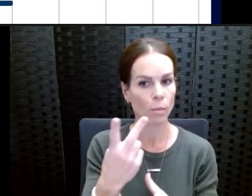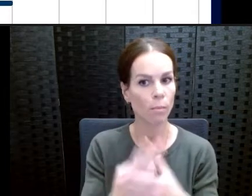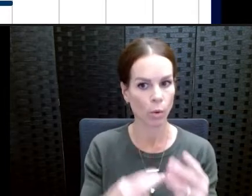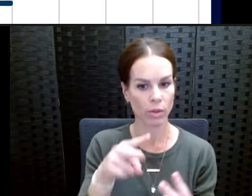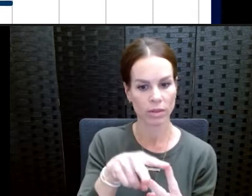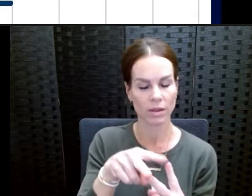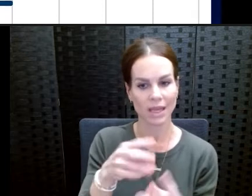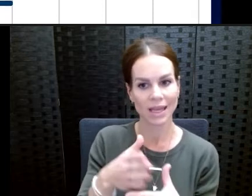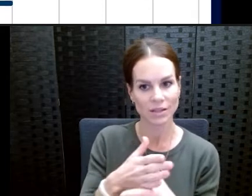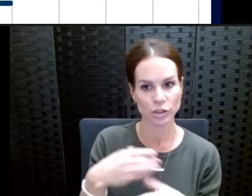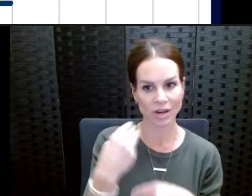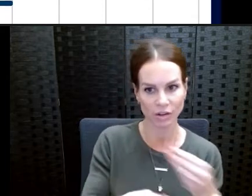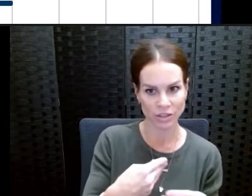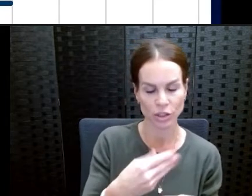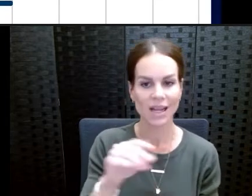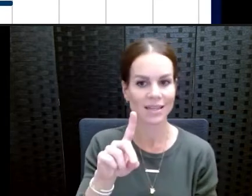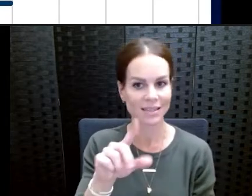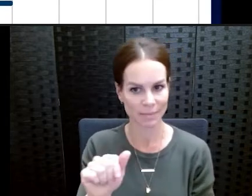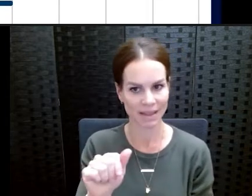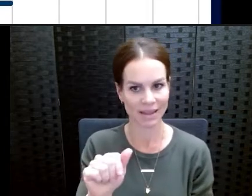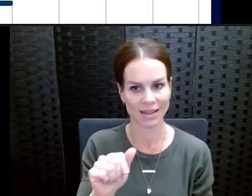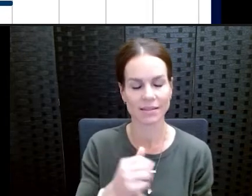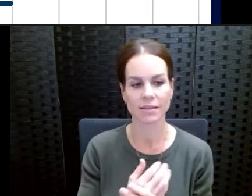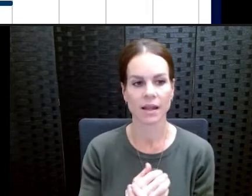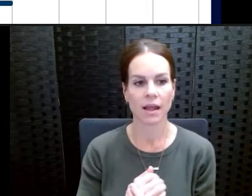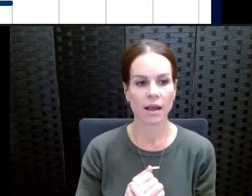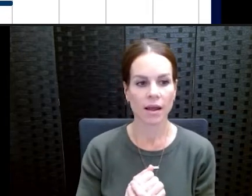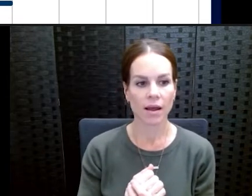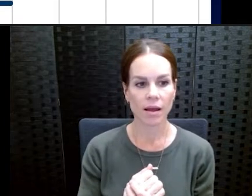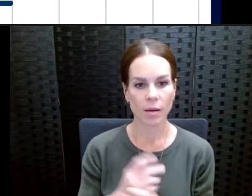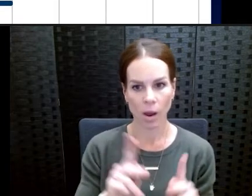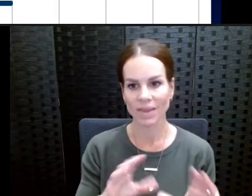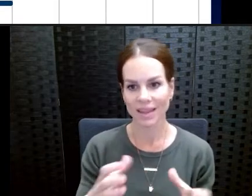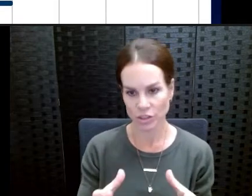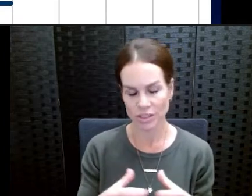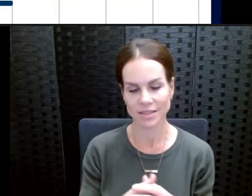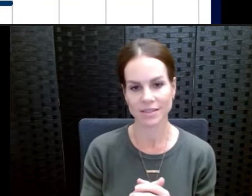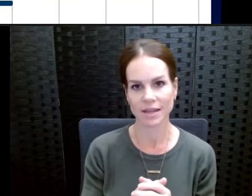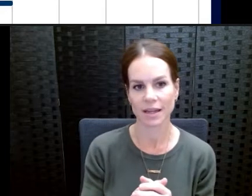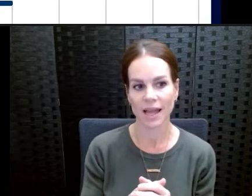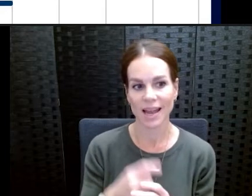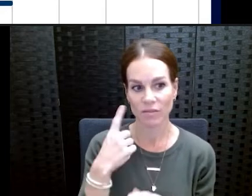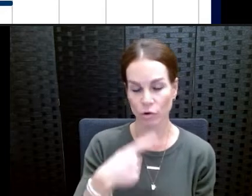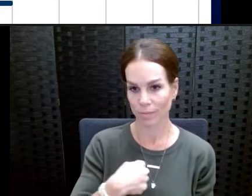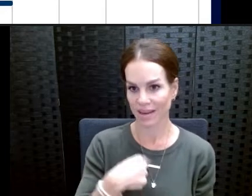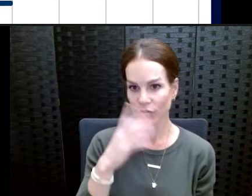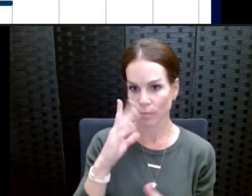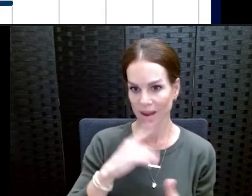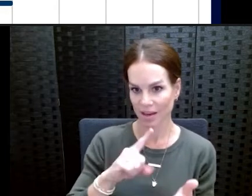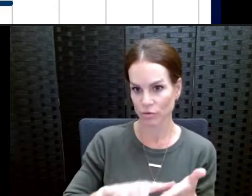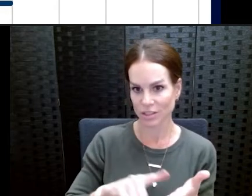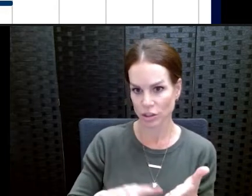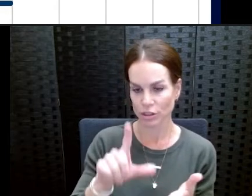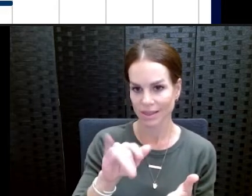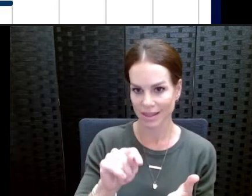but we only researched, we only research we decided to use were those that did include both of those